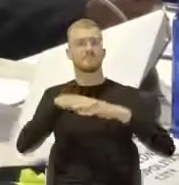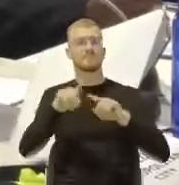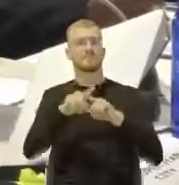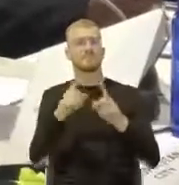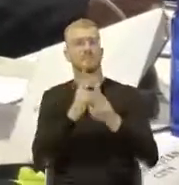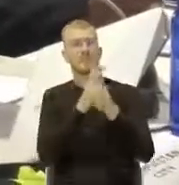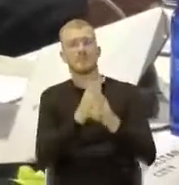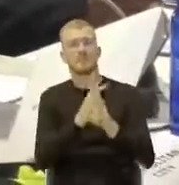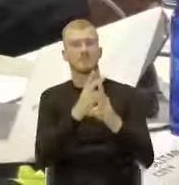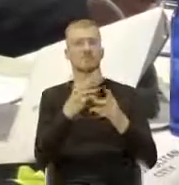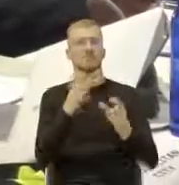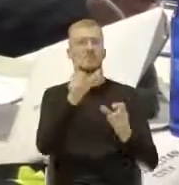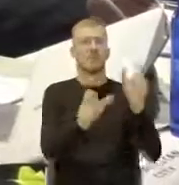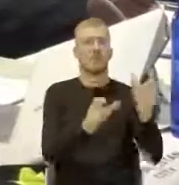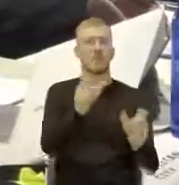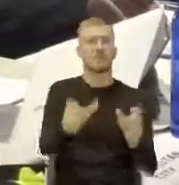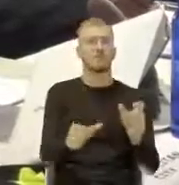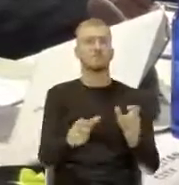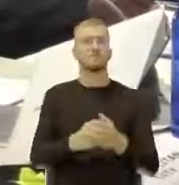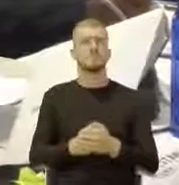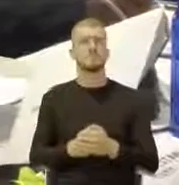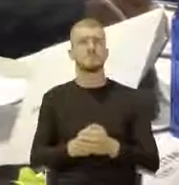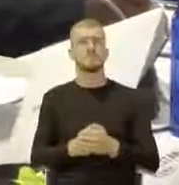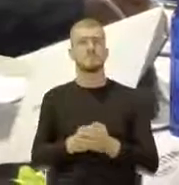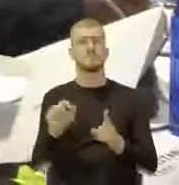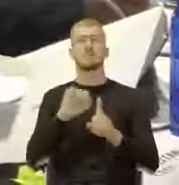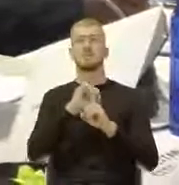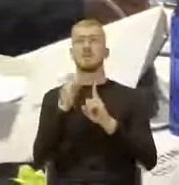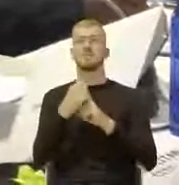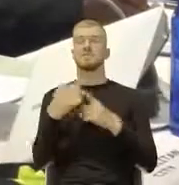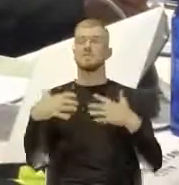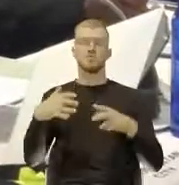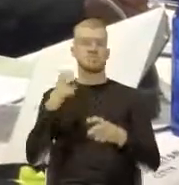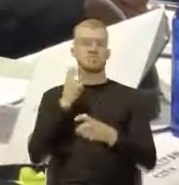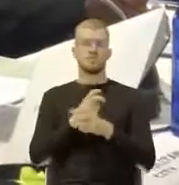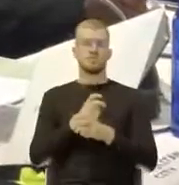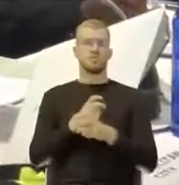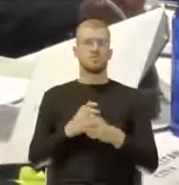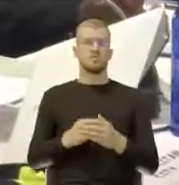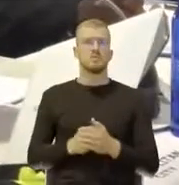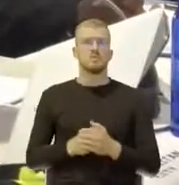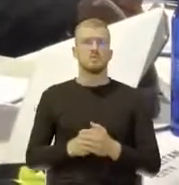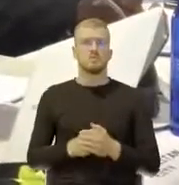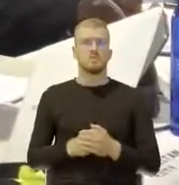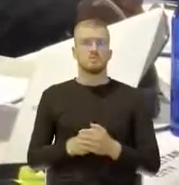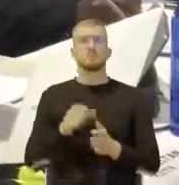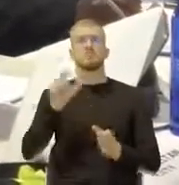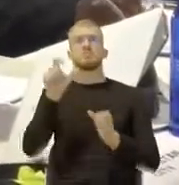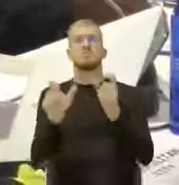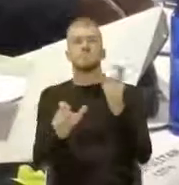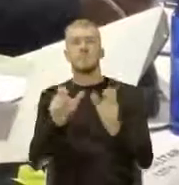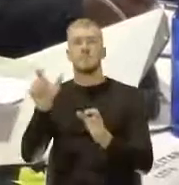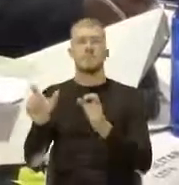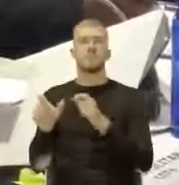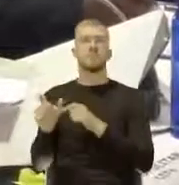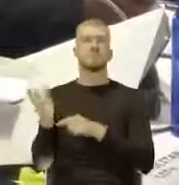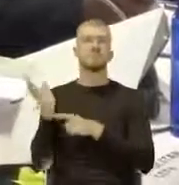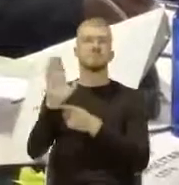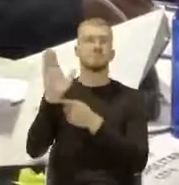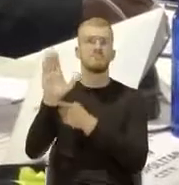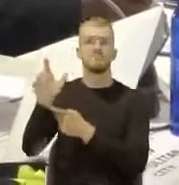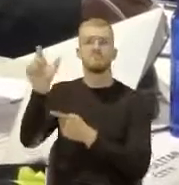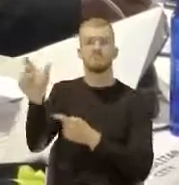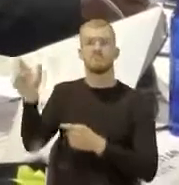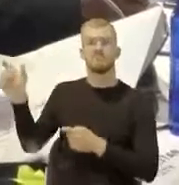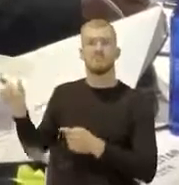local officials, I think, have every reason to be proud of their dedication and contribution